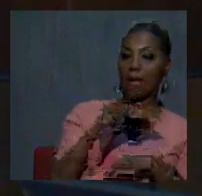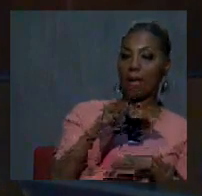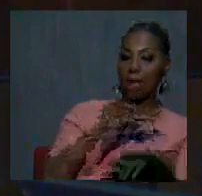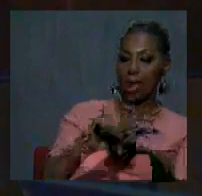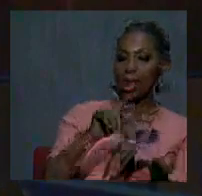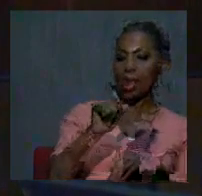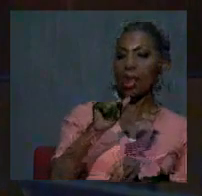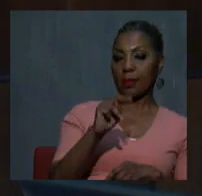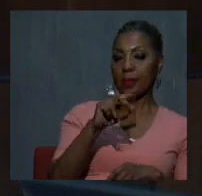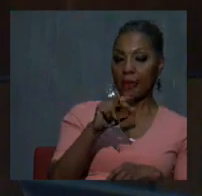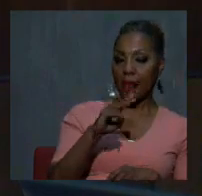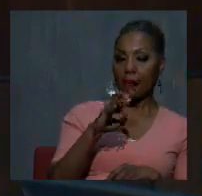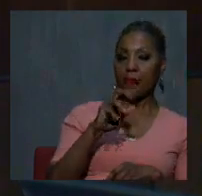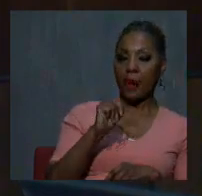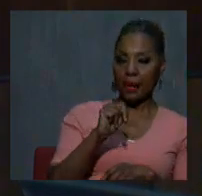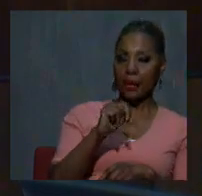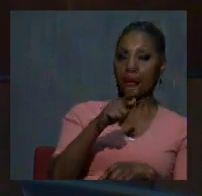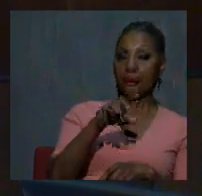with the center,